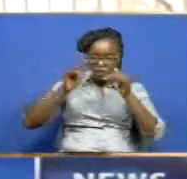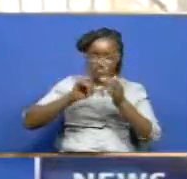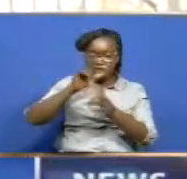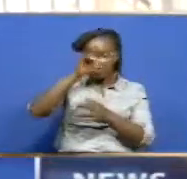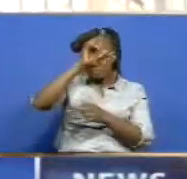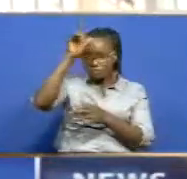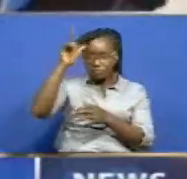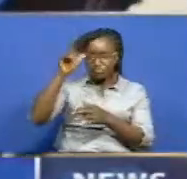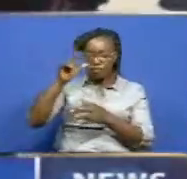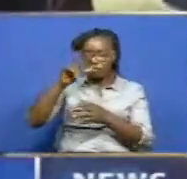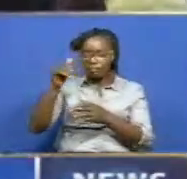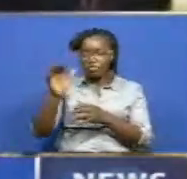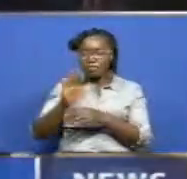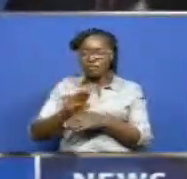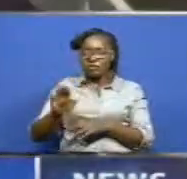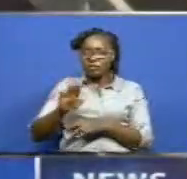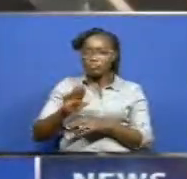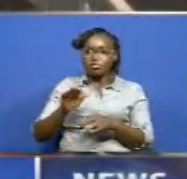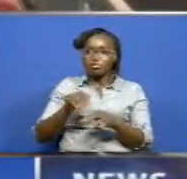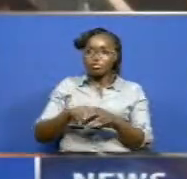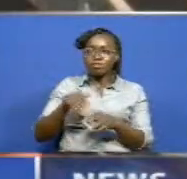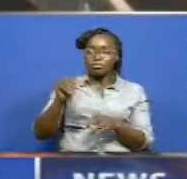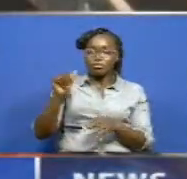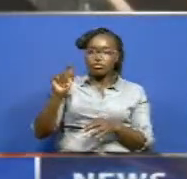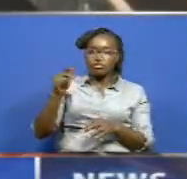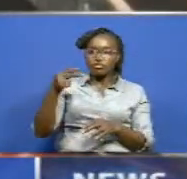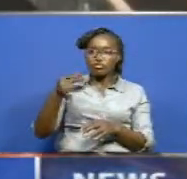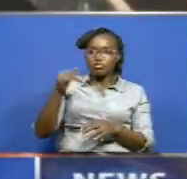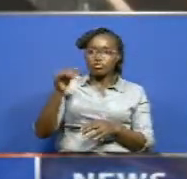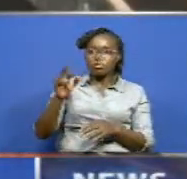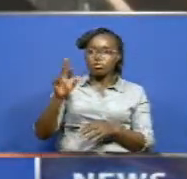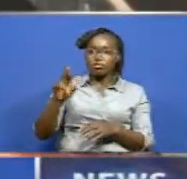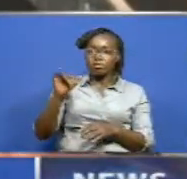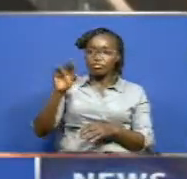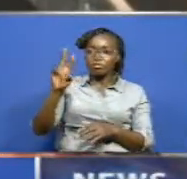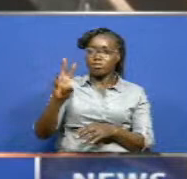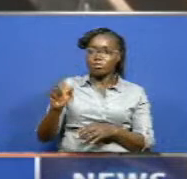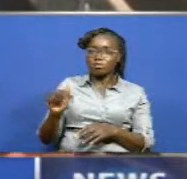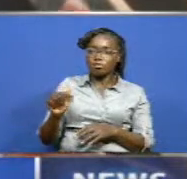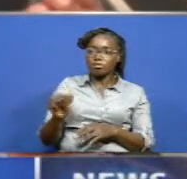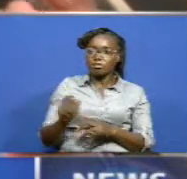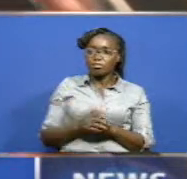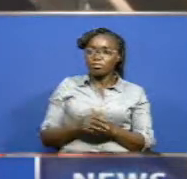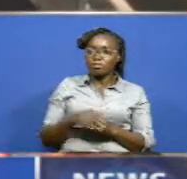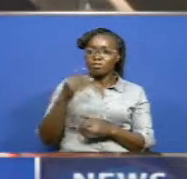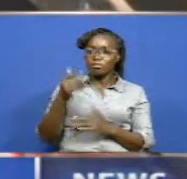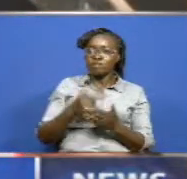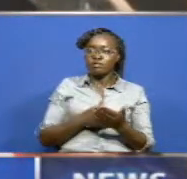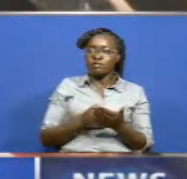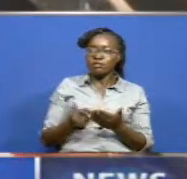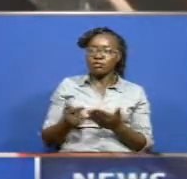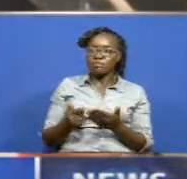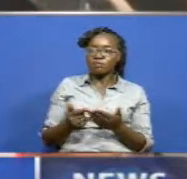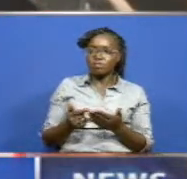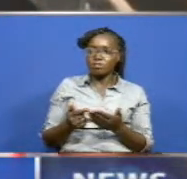Kenya Meat Commission Abattoir in Athi River. From next week, we are going to be conveying